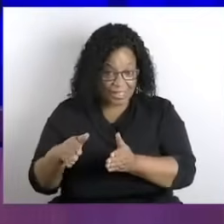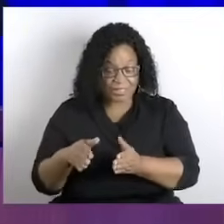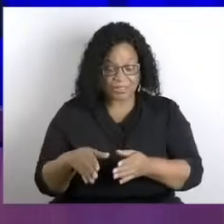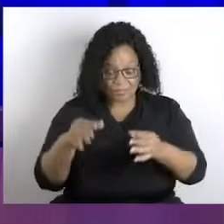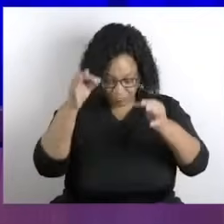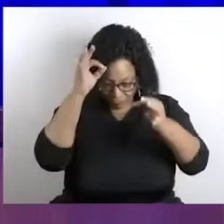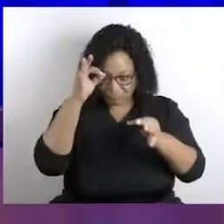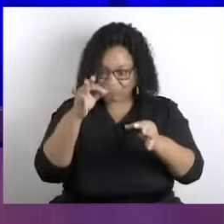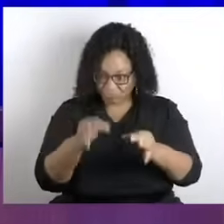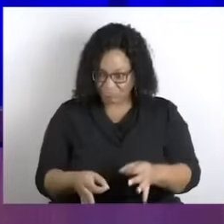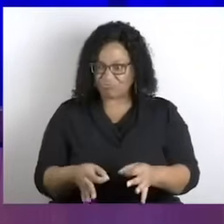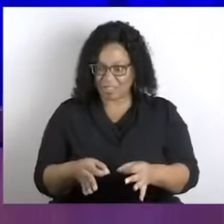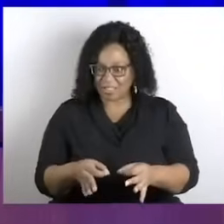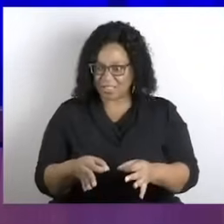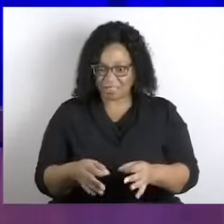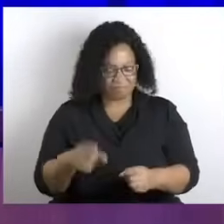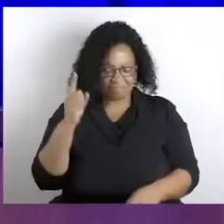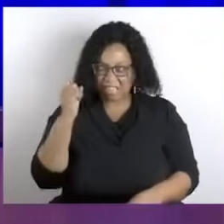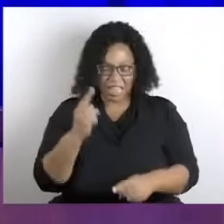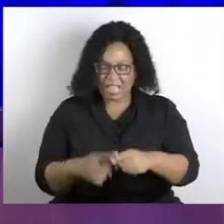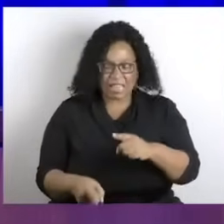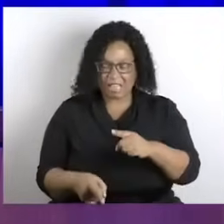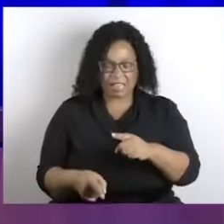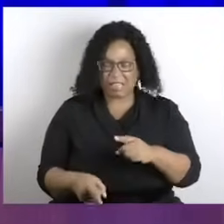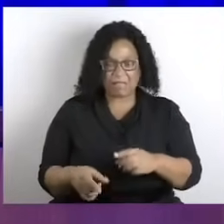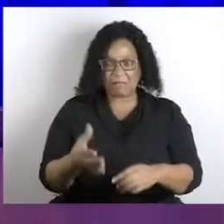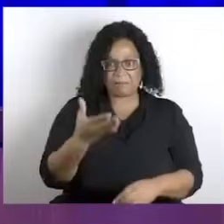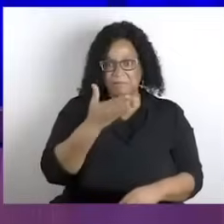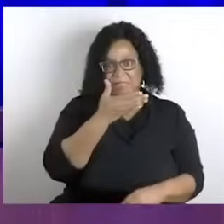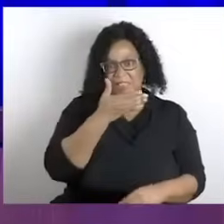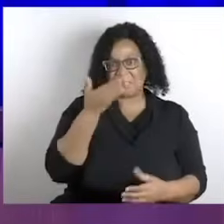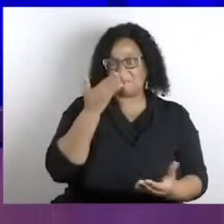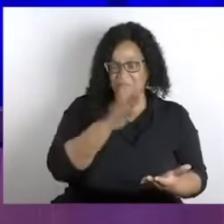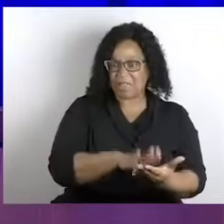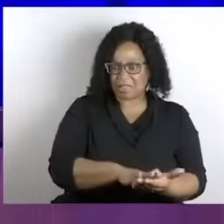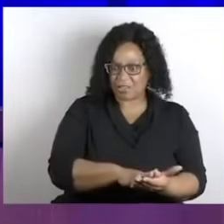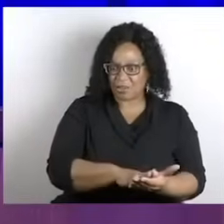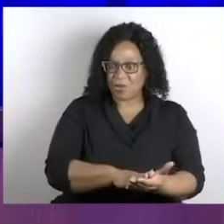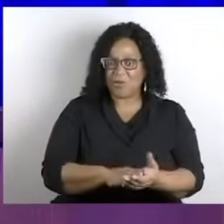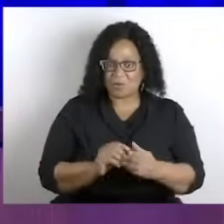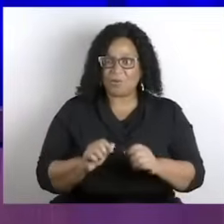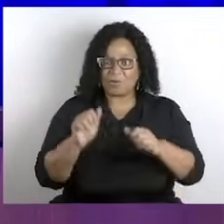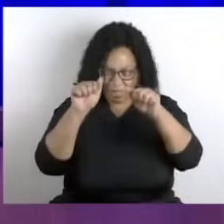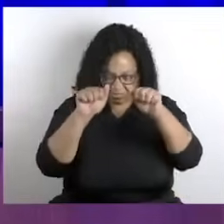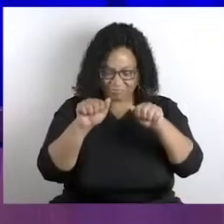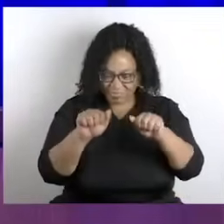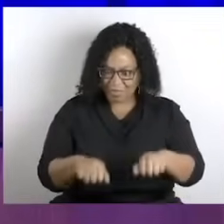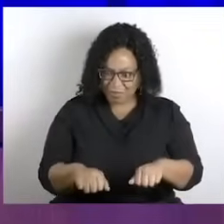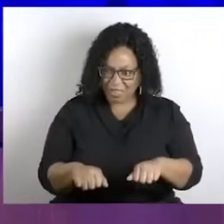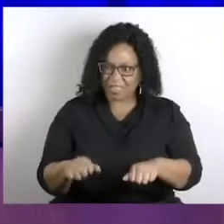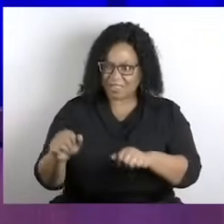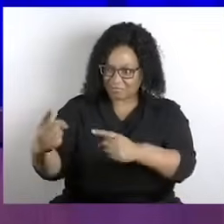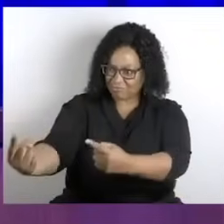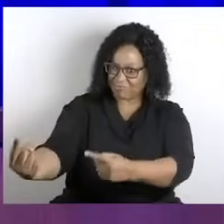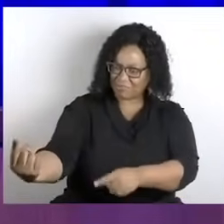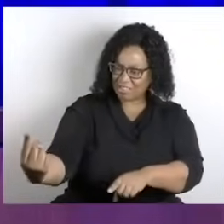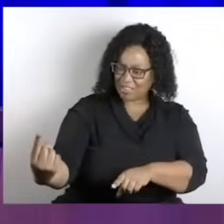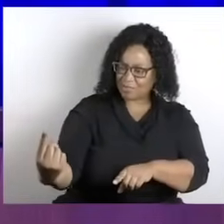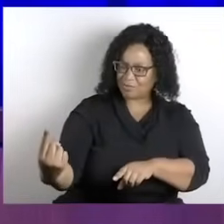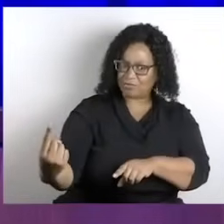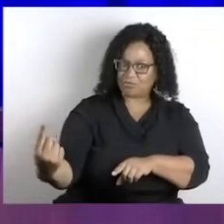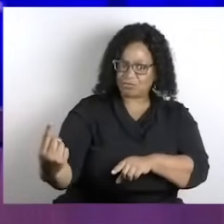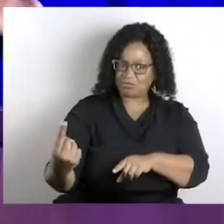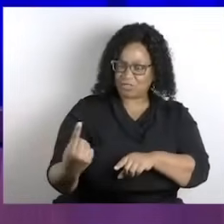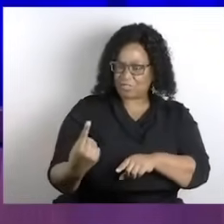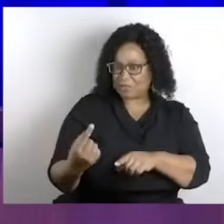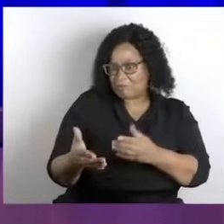decide, oh, it can't be that bad. Maybe we can start pressing our way back. It can't be that bad. Maybe we can start going